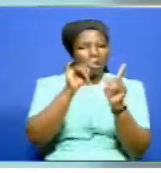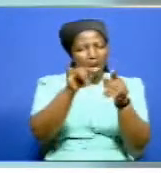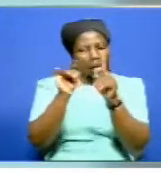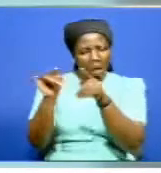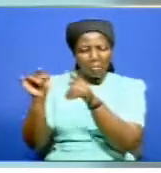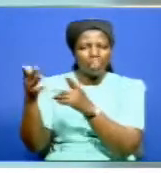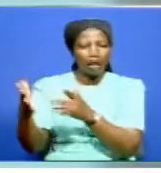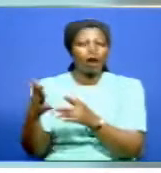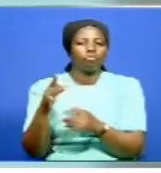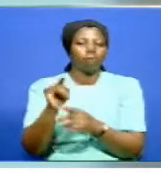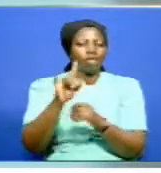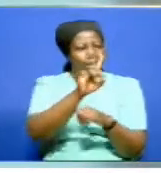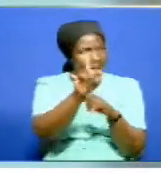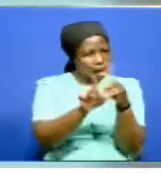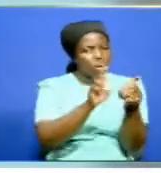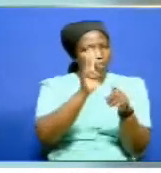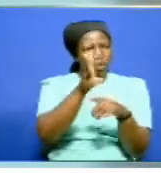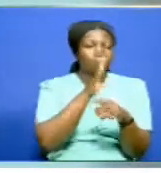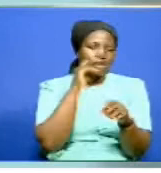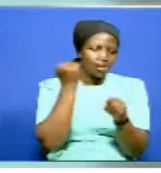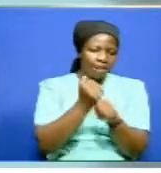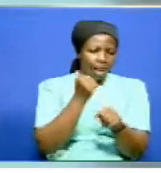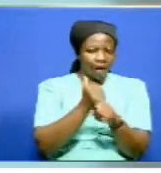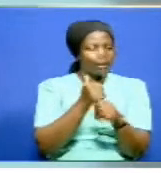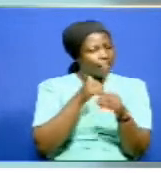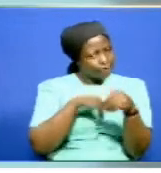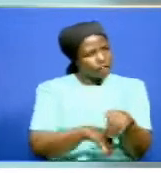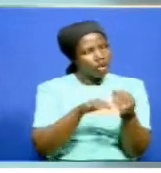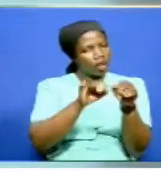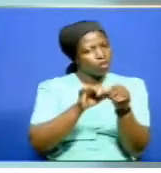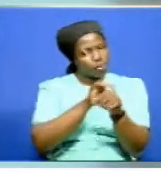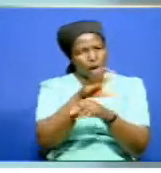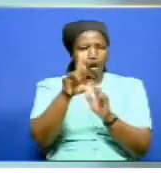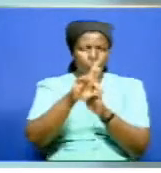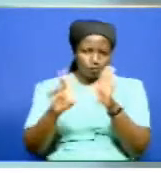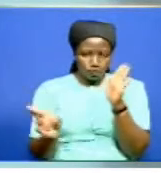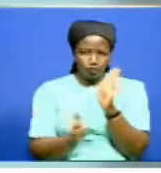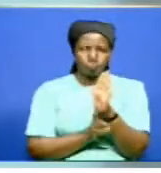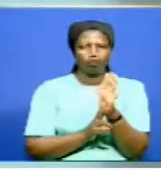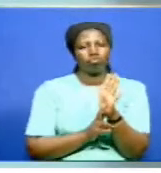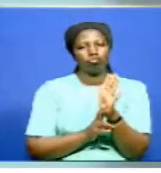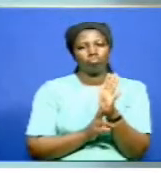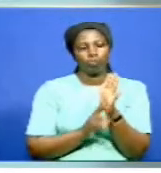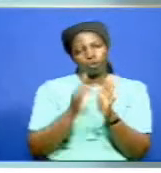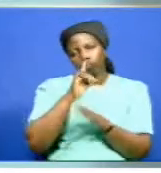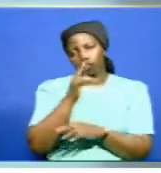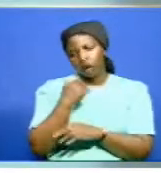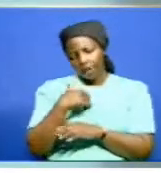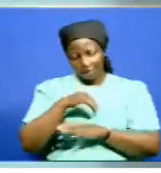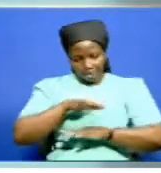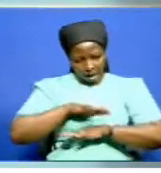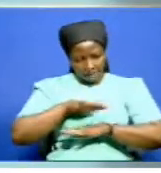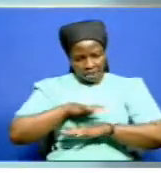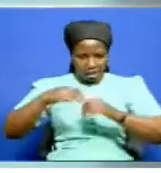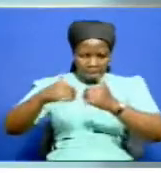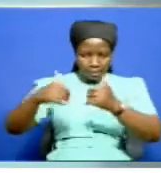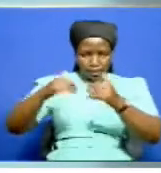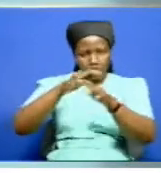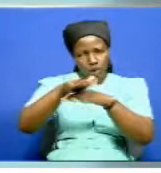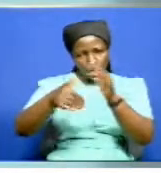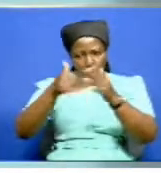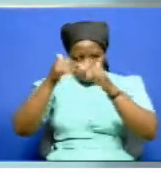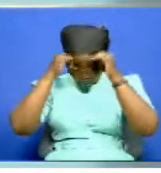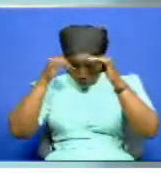under strict observance of COVID-19 protocols or measures. So there'll be sufficient spacing. All candidates will be